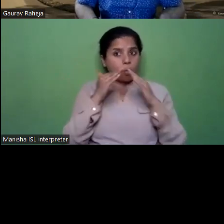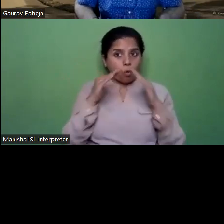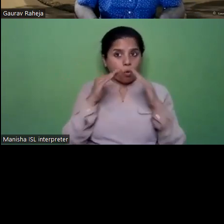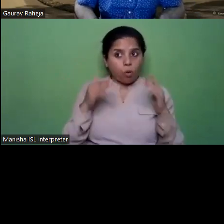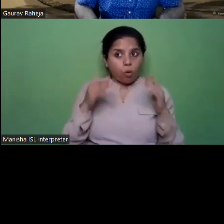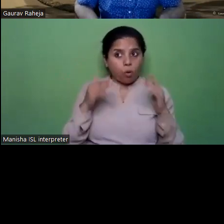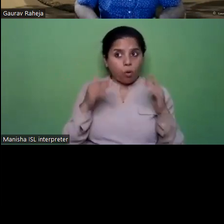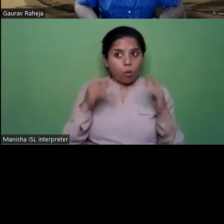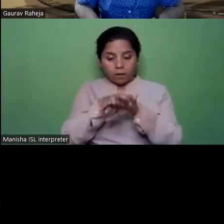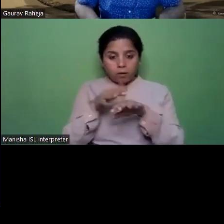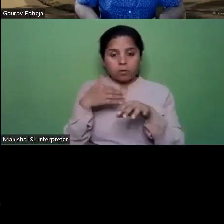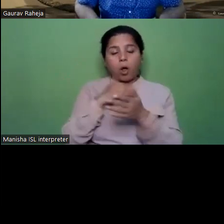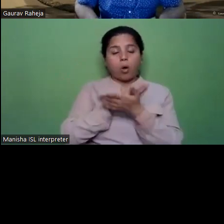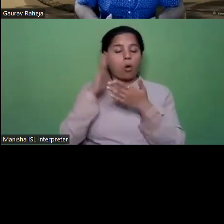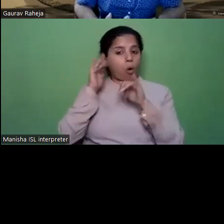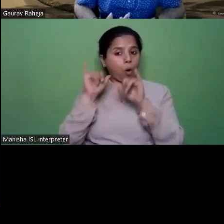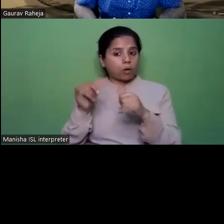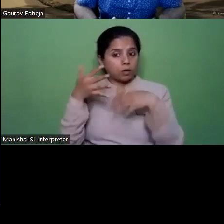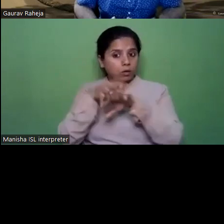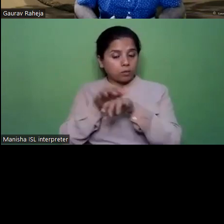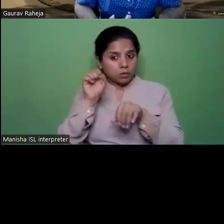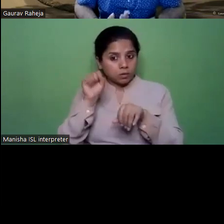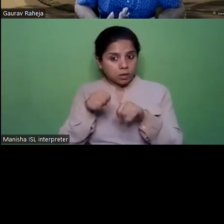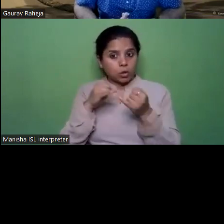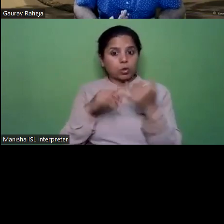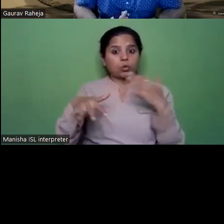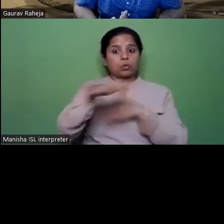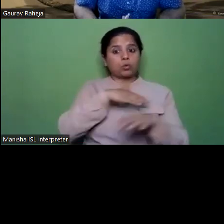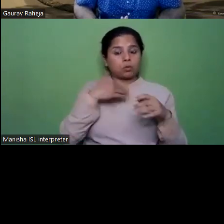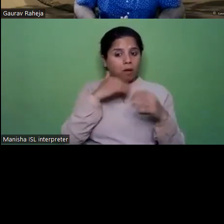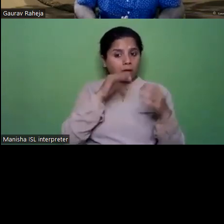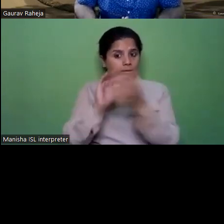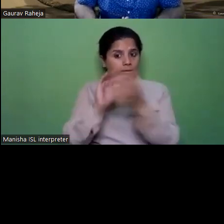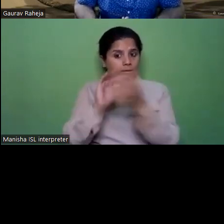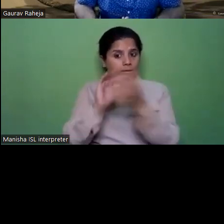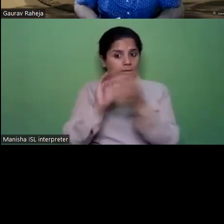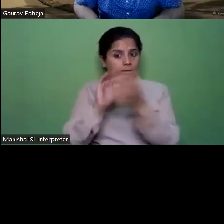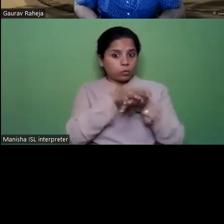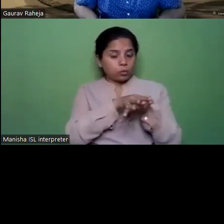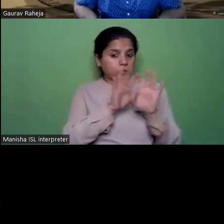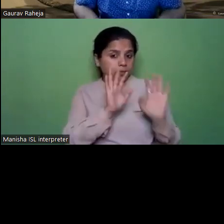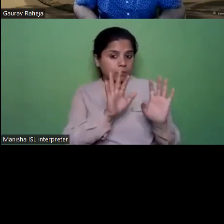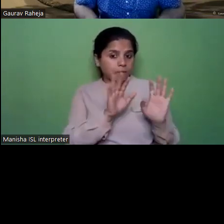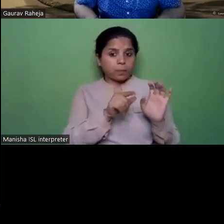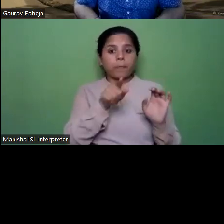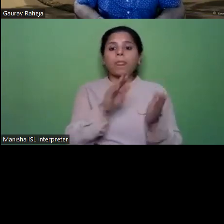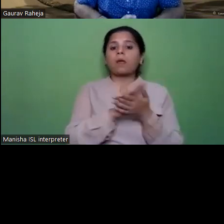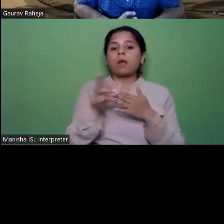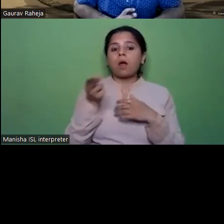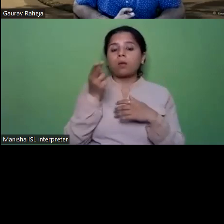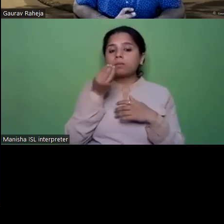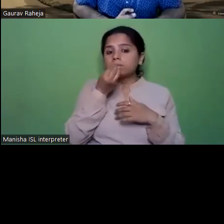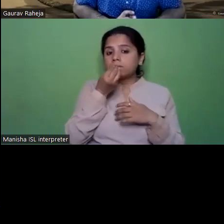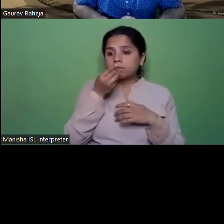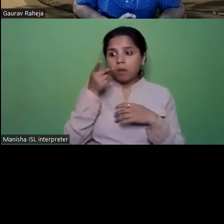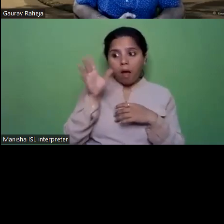Is my hostel inclusive? Is the society, are my friends inclusive? Is the restaurant inclusive?